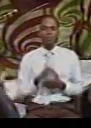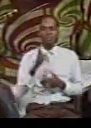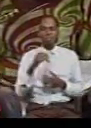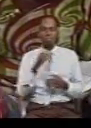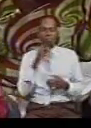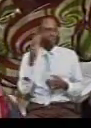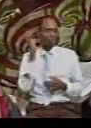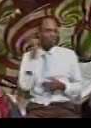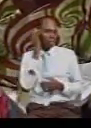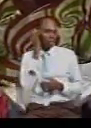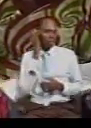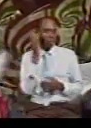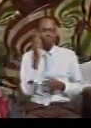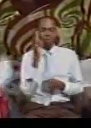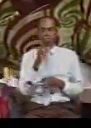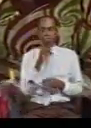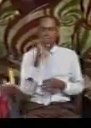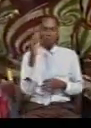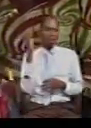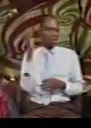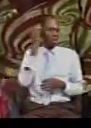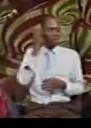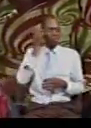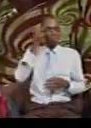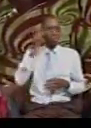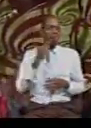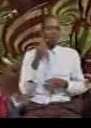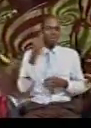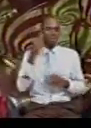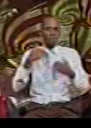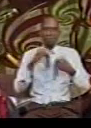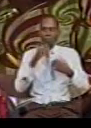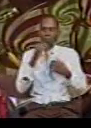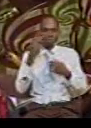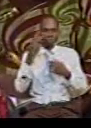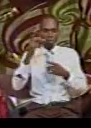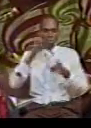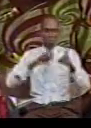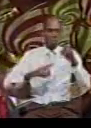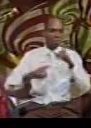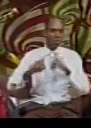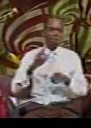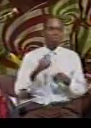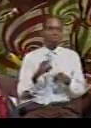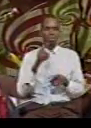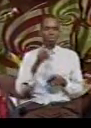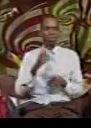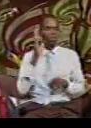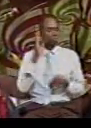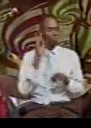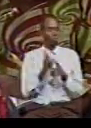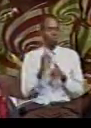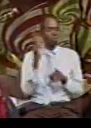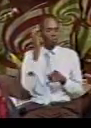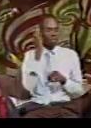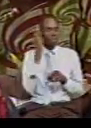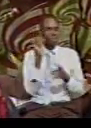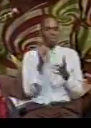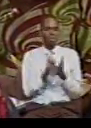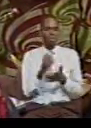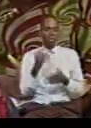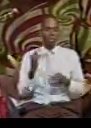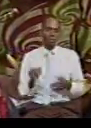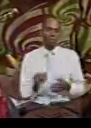heard? If you have not heard it before, today you will hear. That the everlasting God, the Lord,